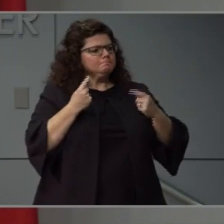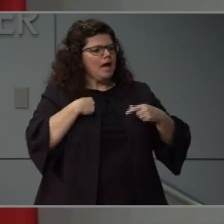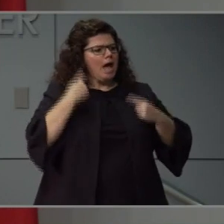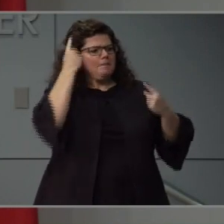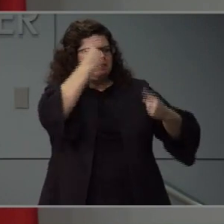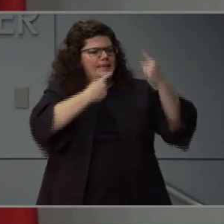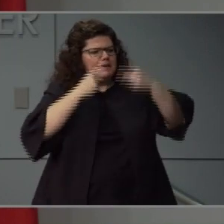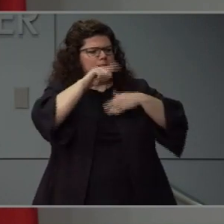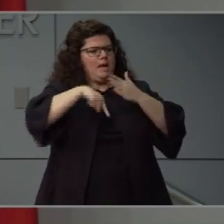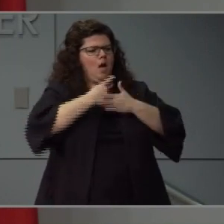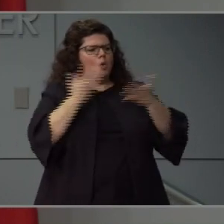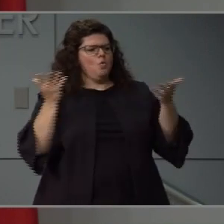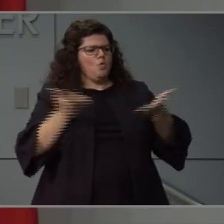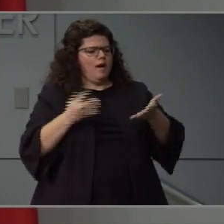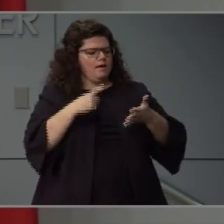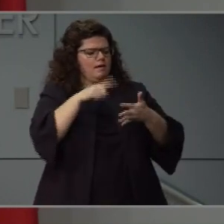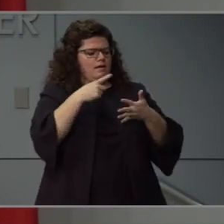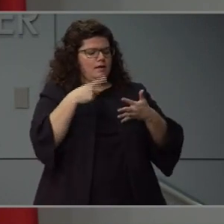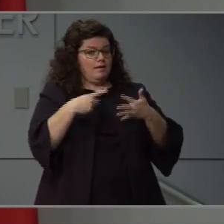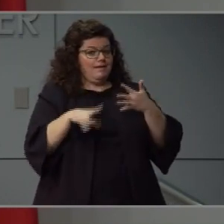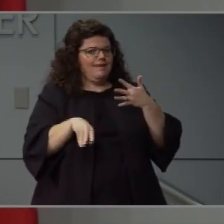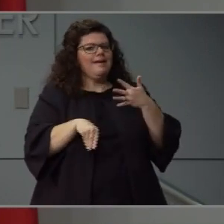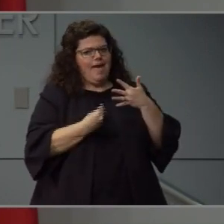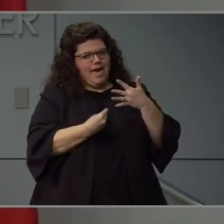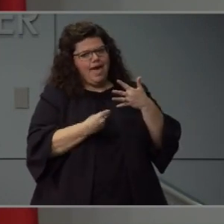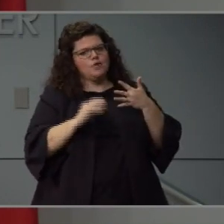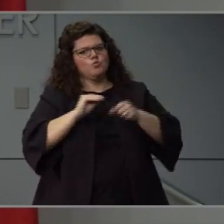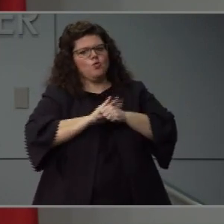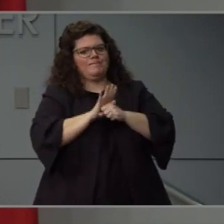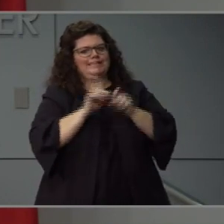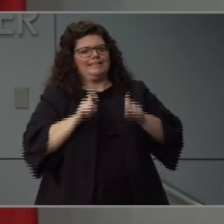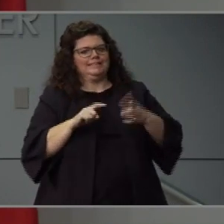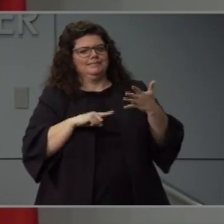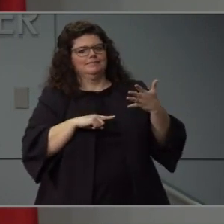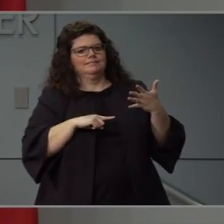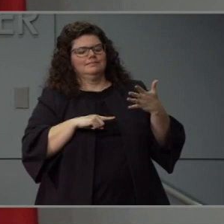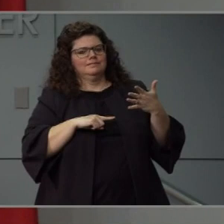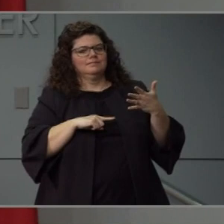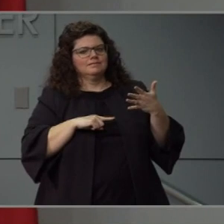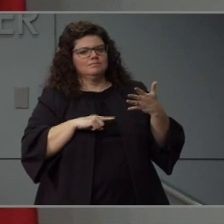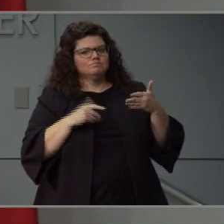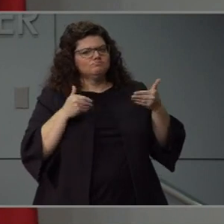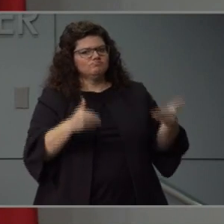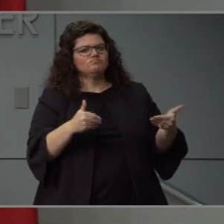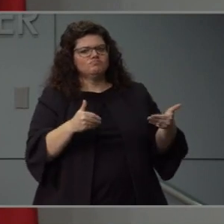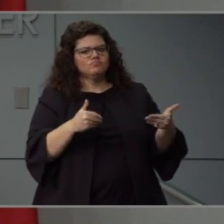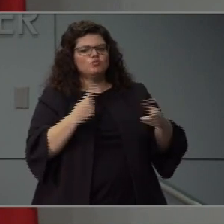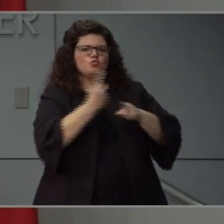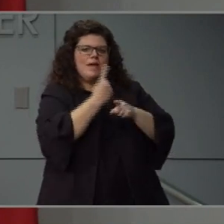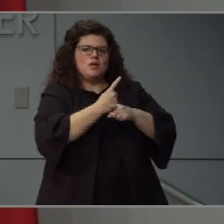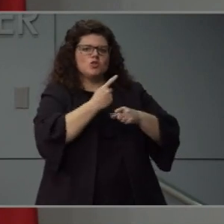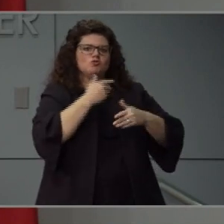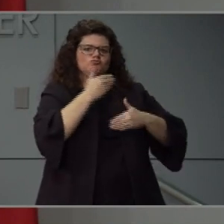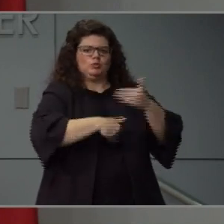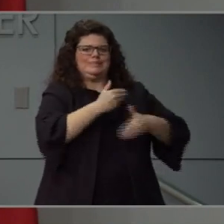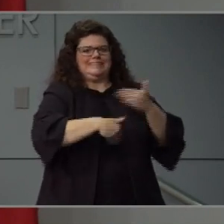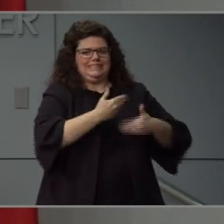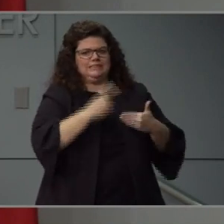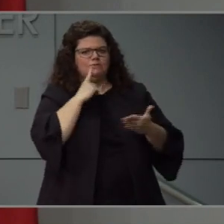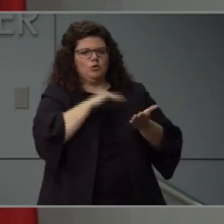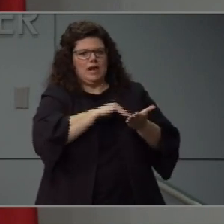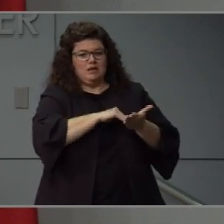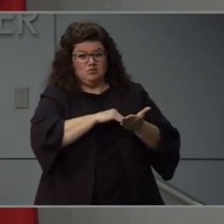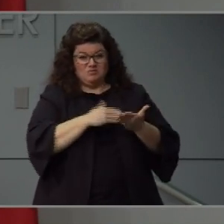about. And so ordering a test should be part of what I do for this patient. I hope that clarification